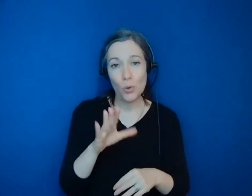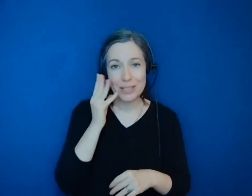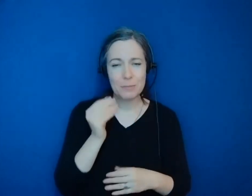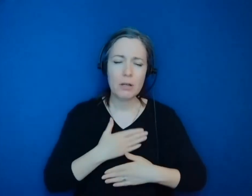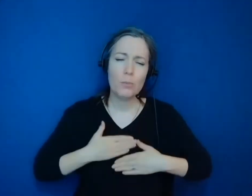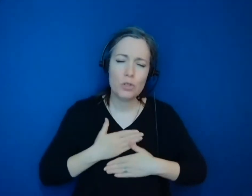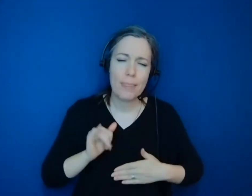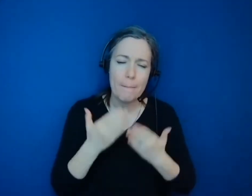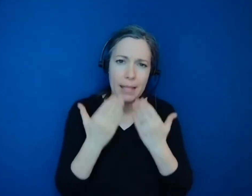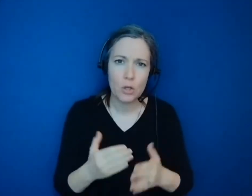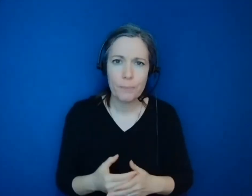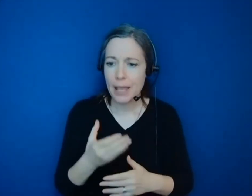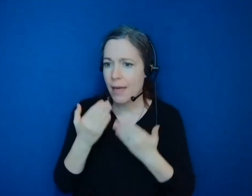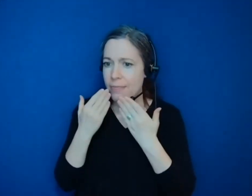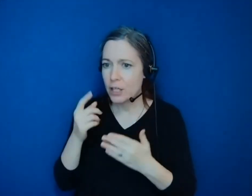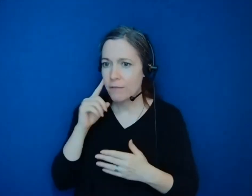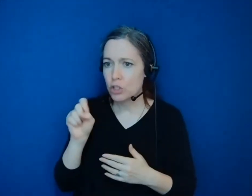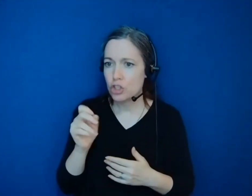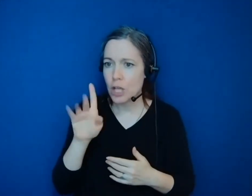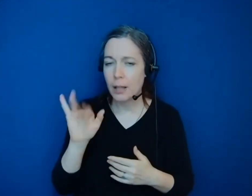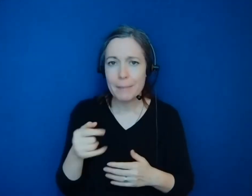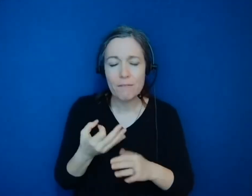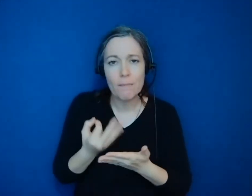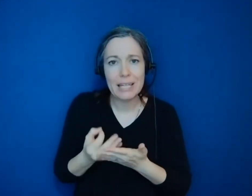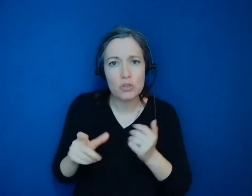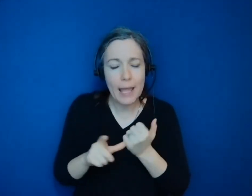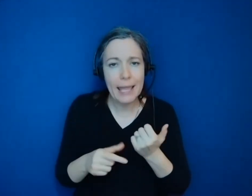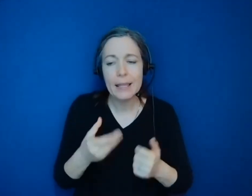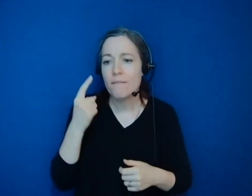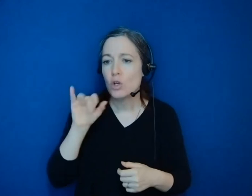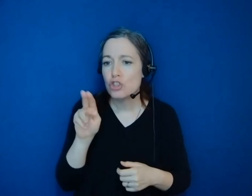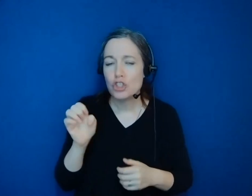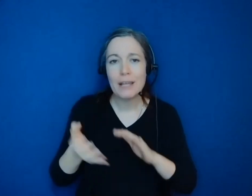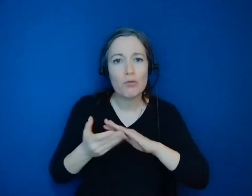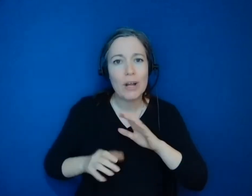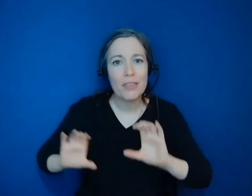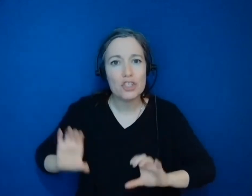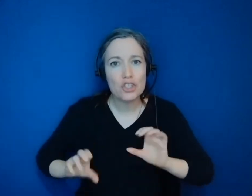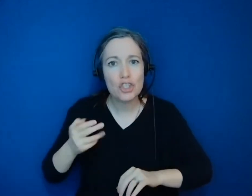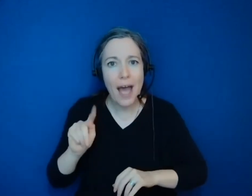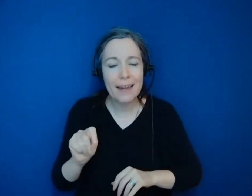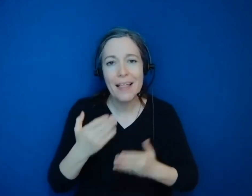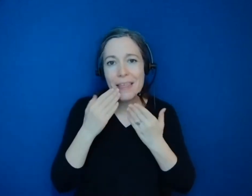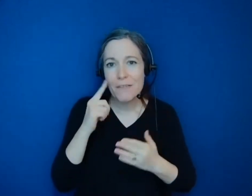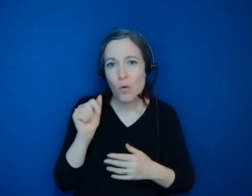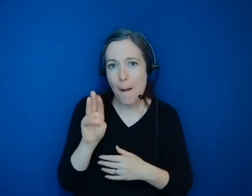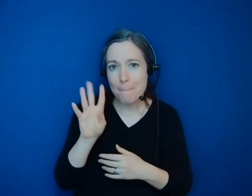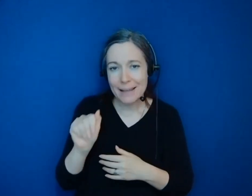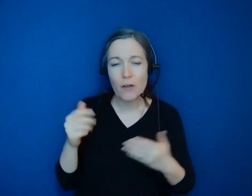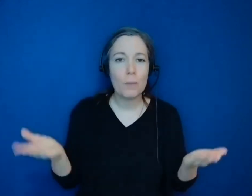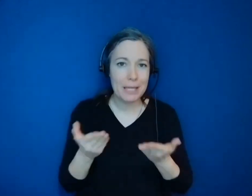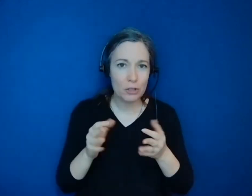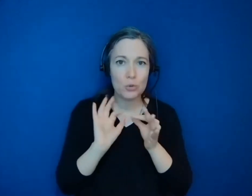it. And thank you to Shelby for being here from financial aid for Jane for running our chat. Thank you for Amanda for being here